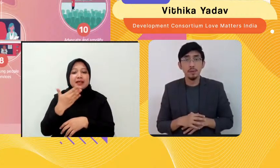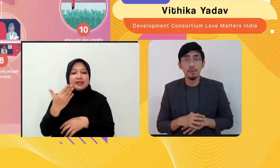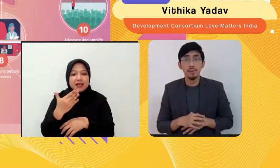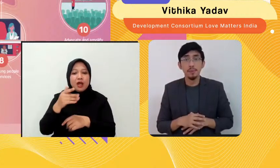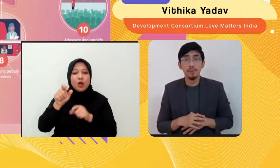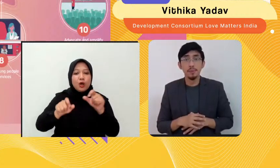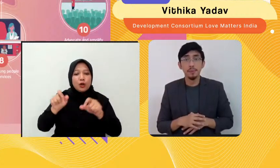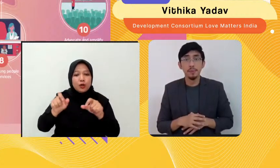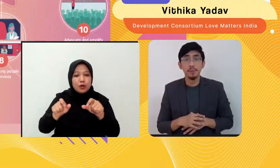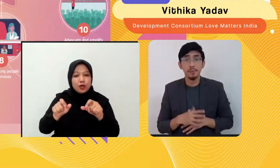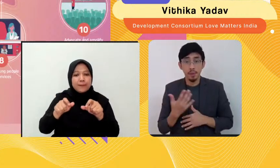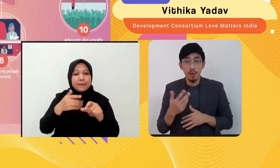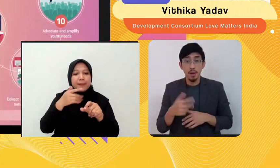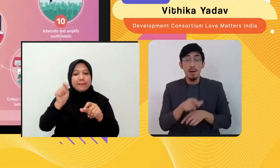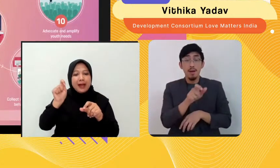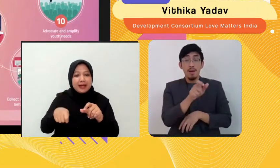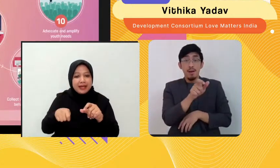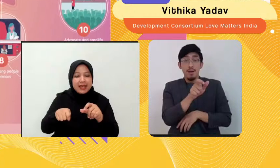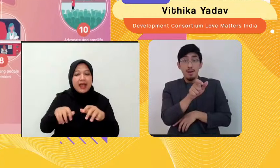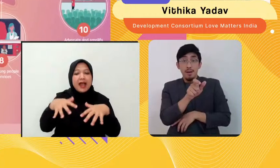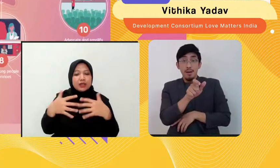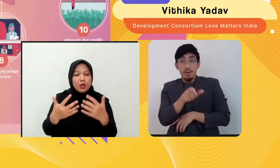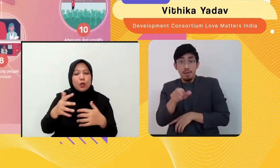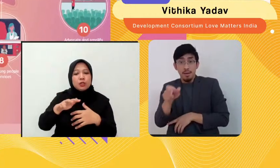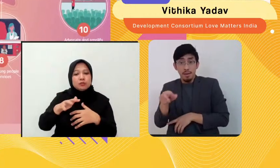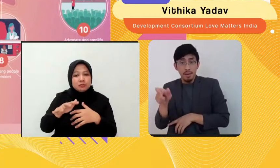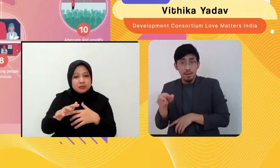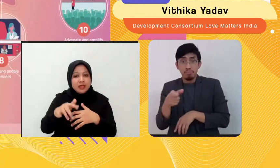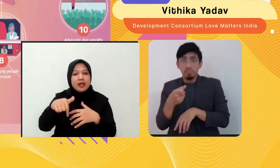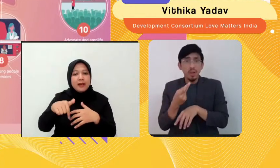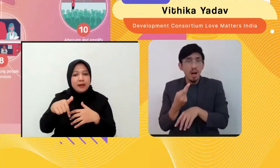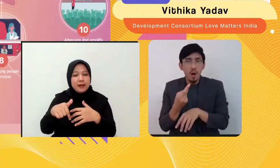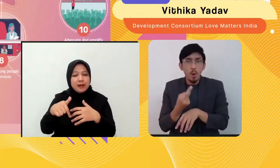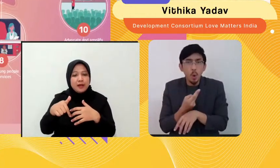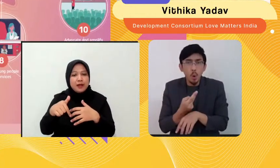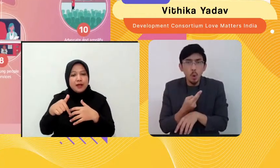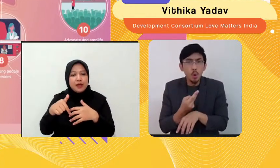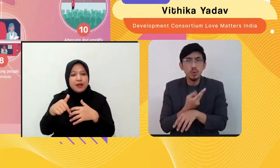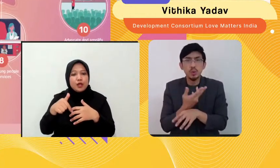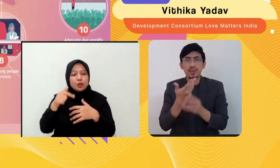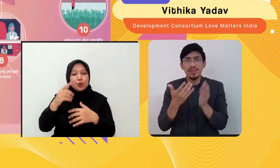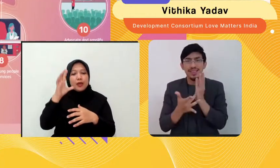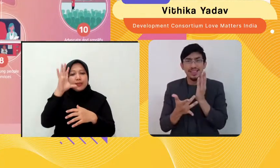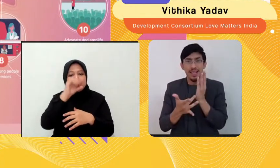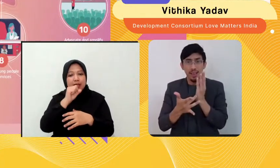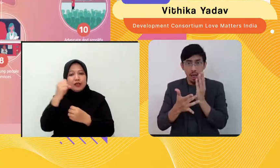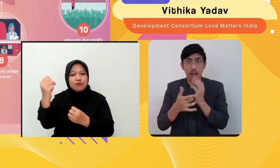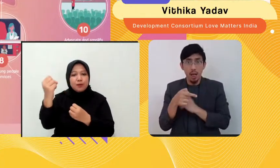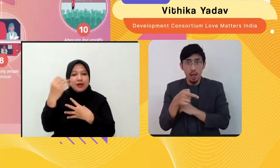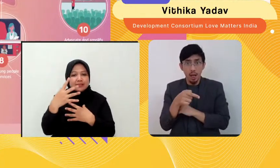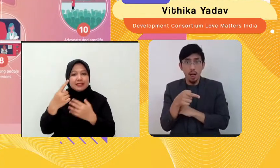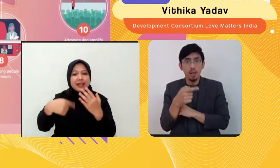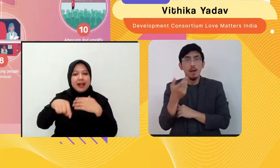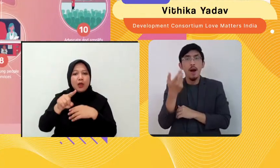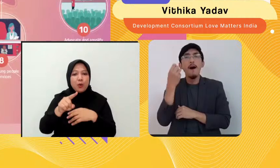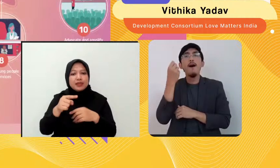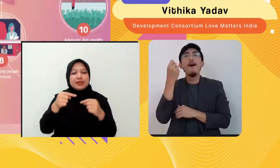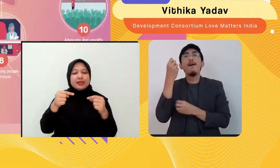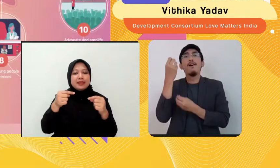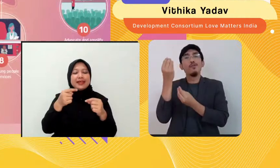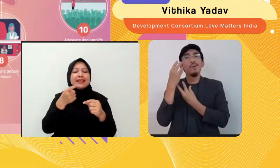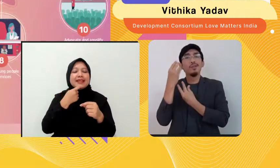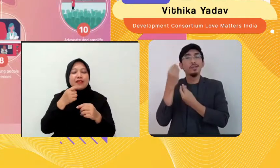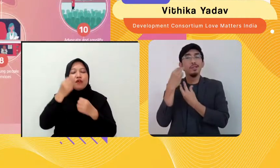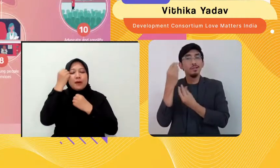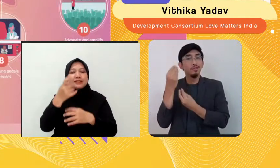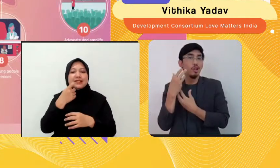been using, or perhaps are engaging in currently, to get the information they need on love, sex, and relationships.